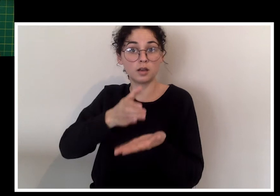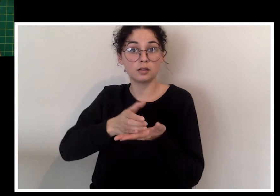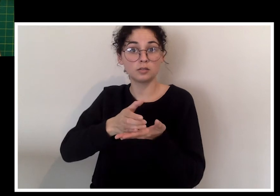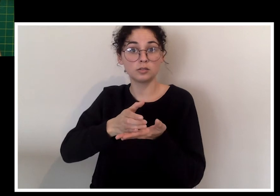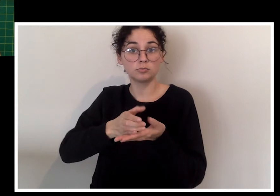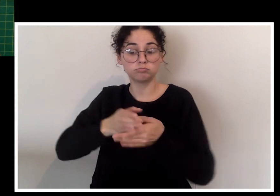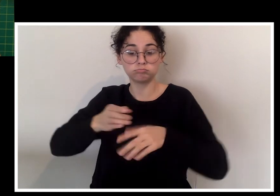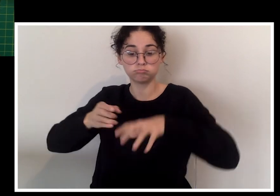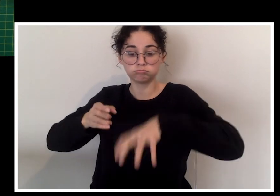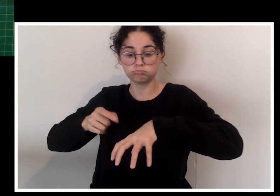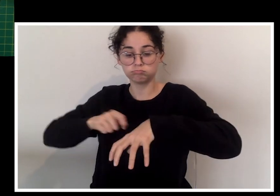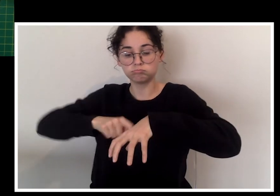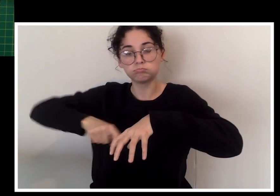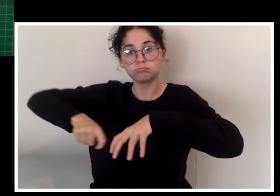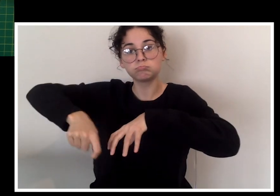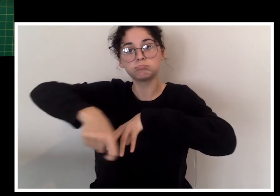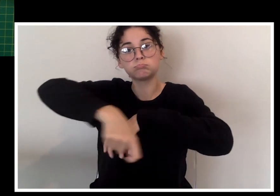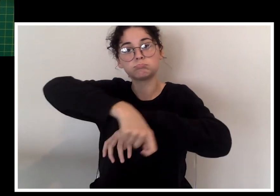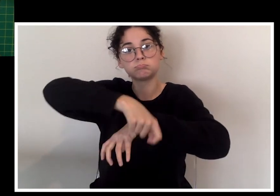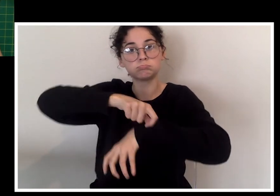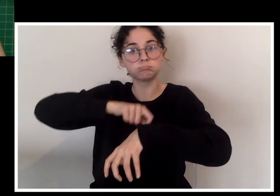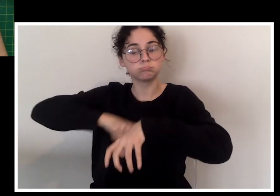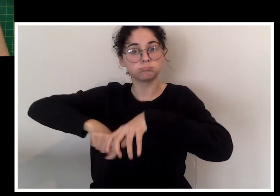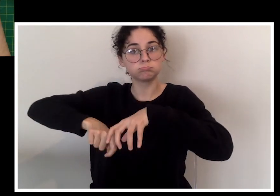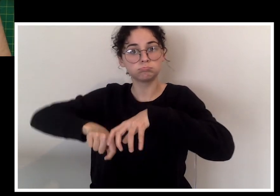Trace the outside, whatever color you're using.